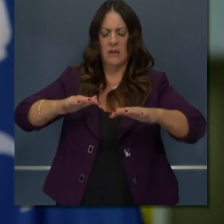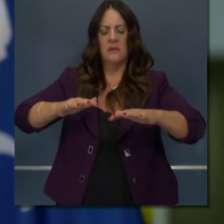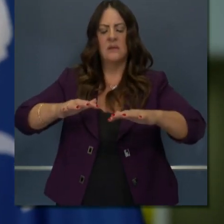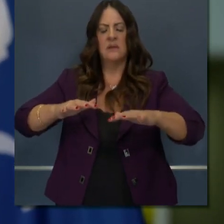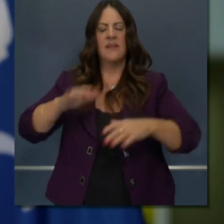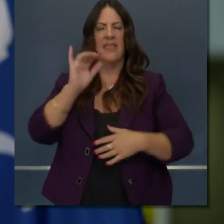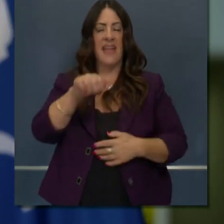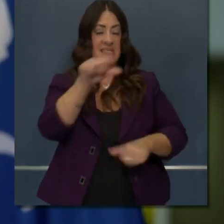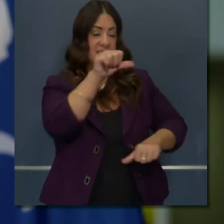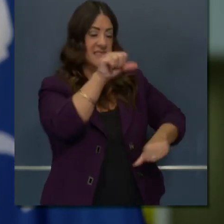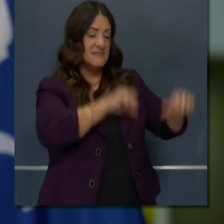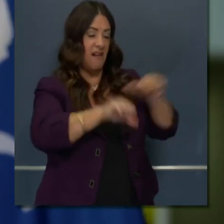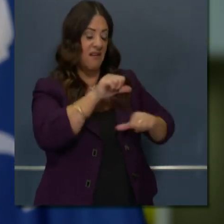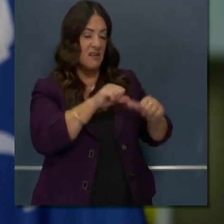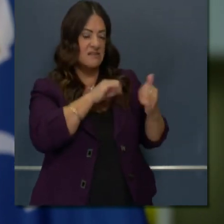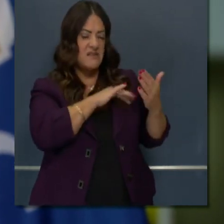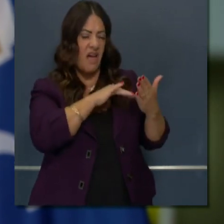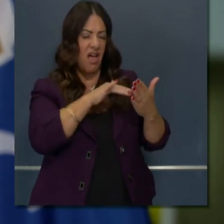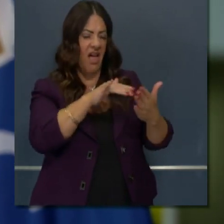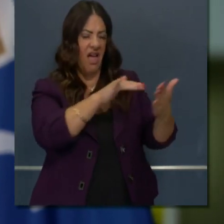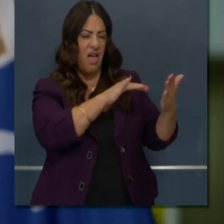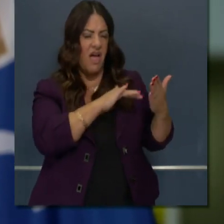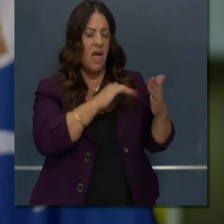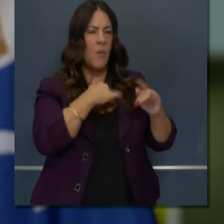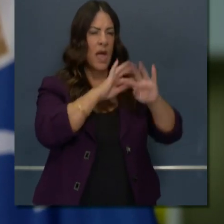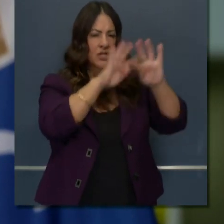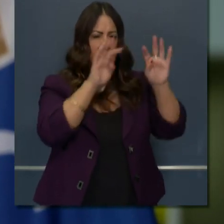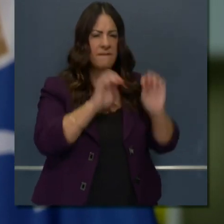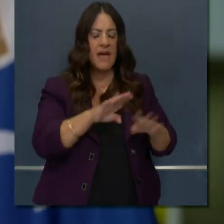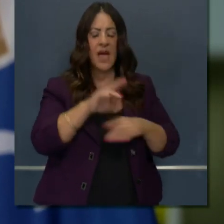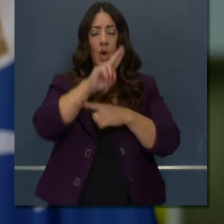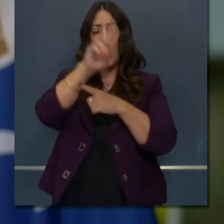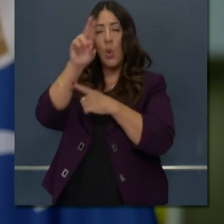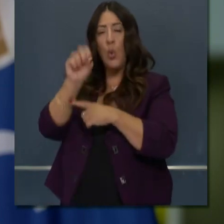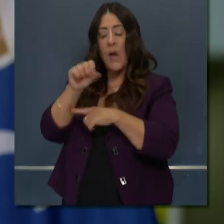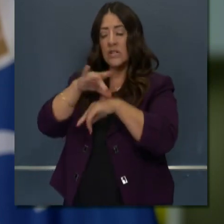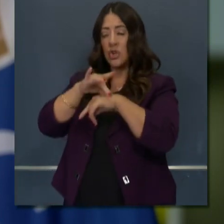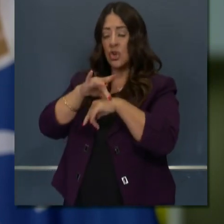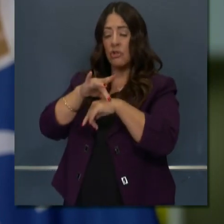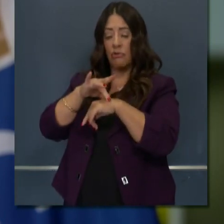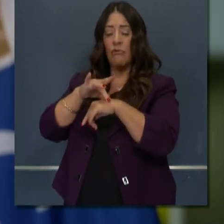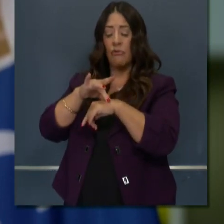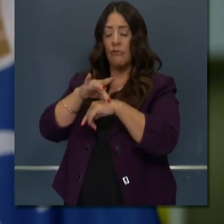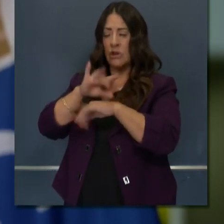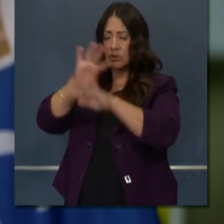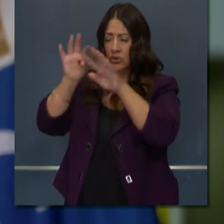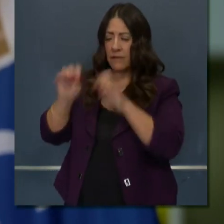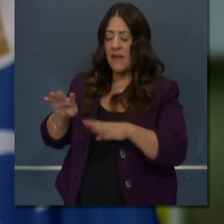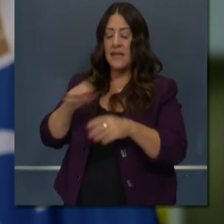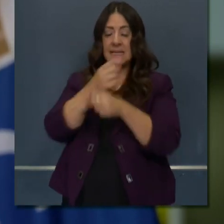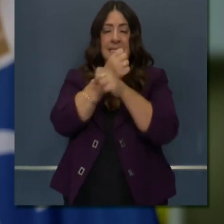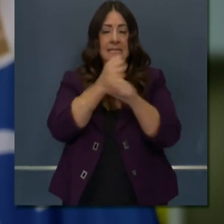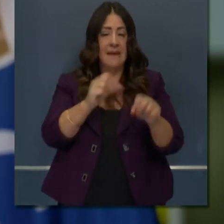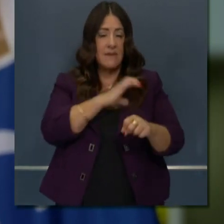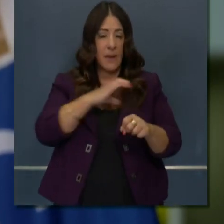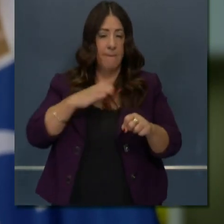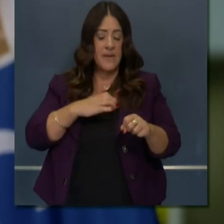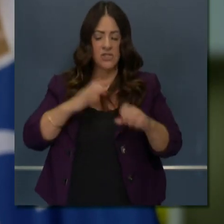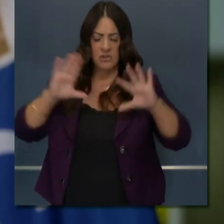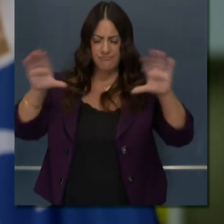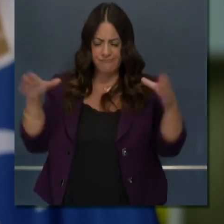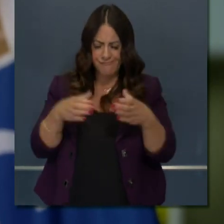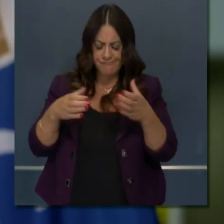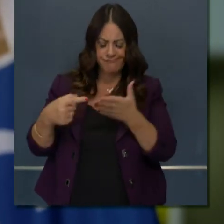issue that's taken up by the California Geological Survey, the U.S. Geological Survey, the Seismic Safety Commission, and